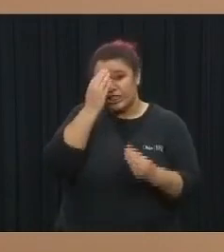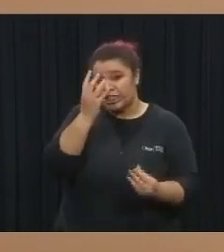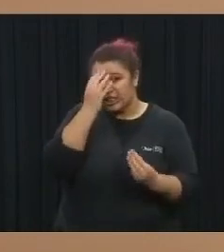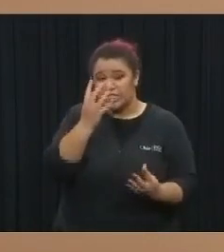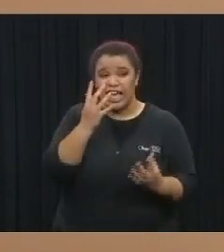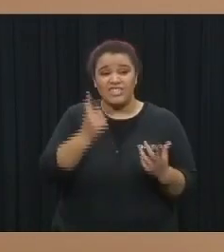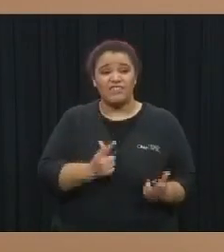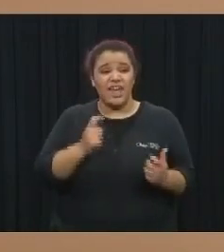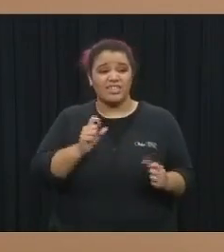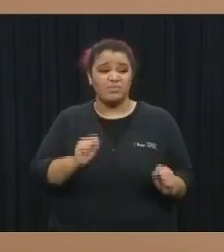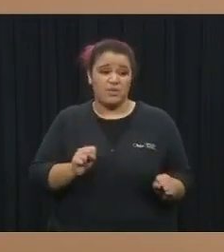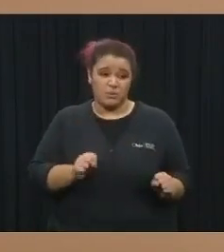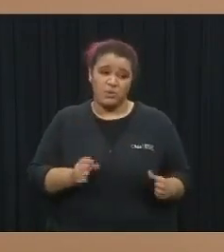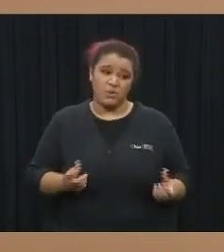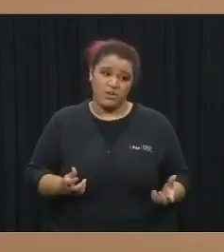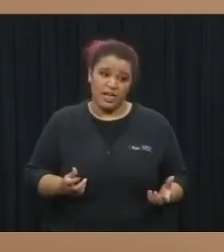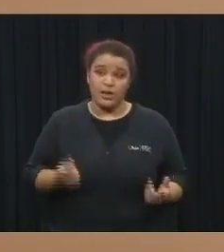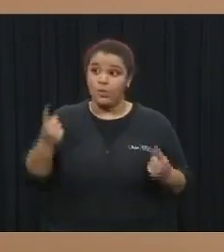we know it.